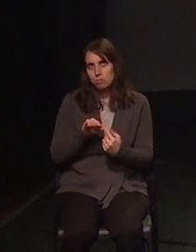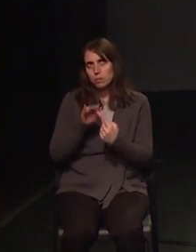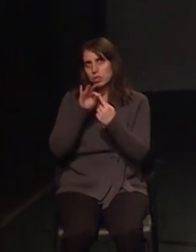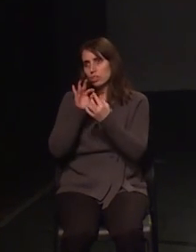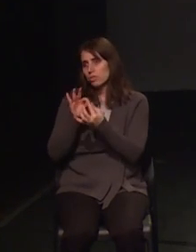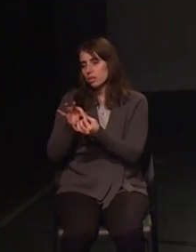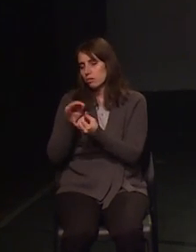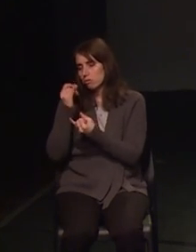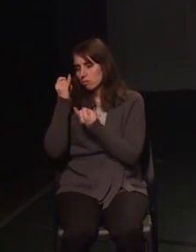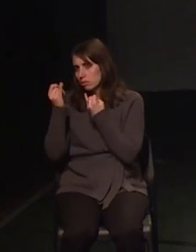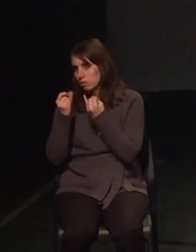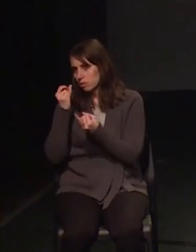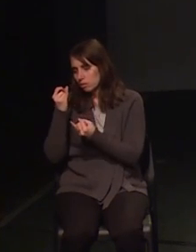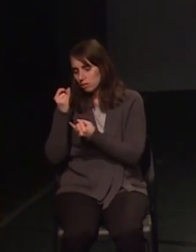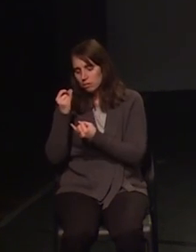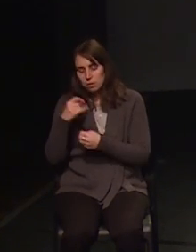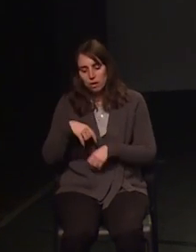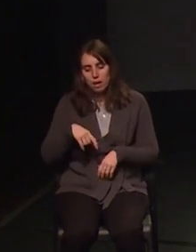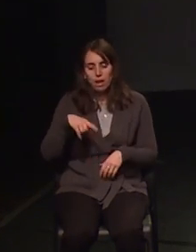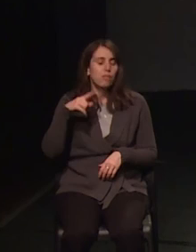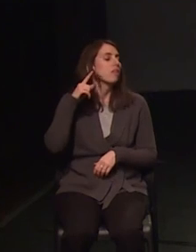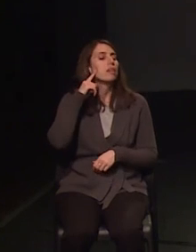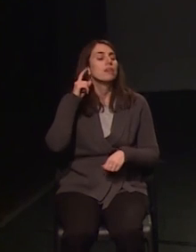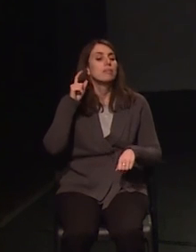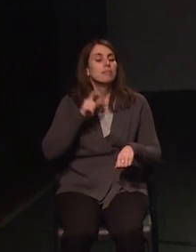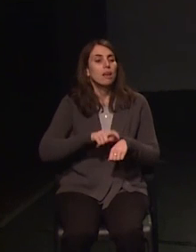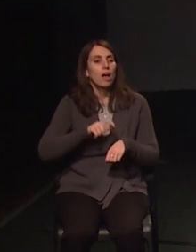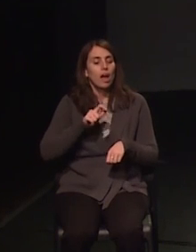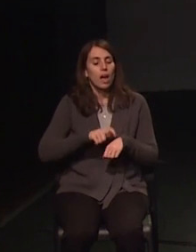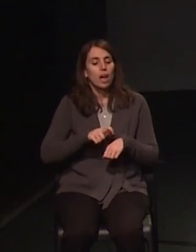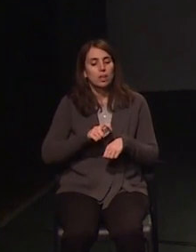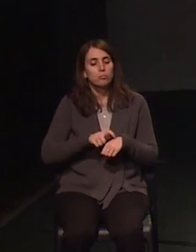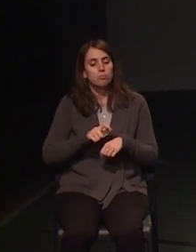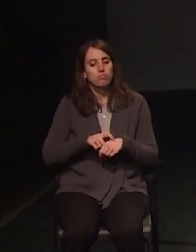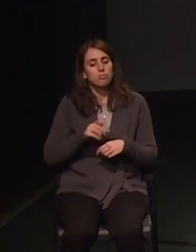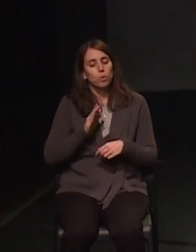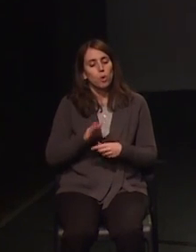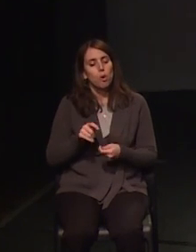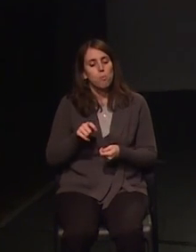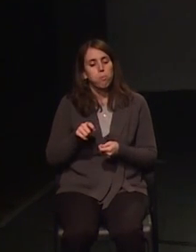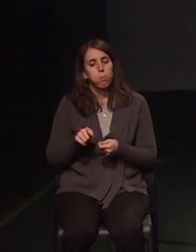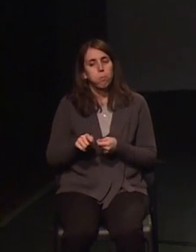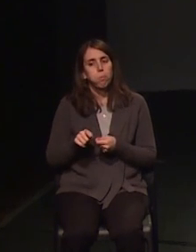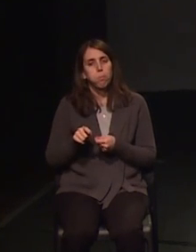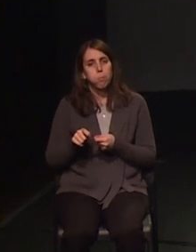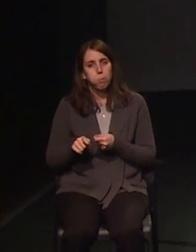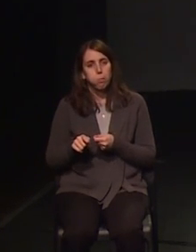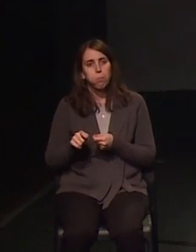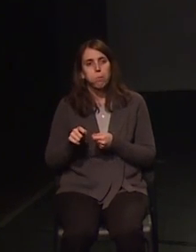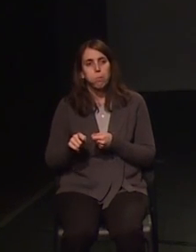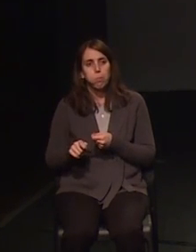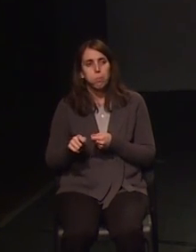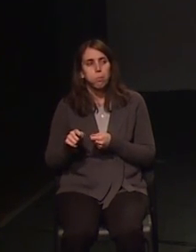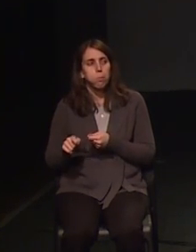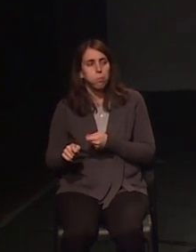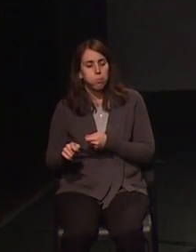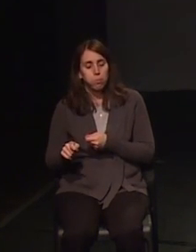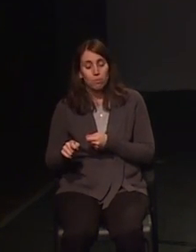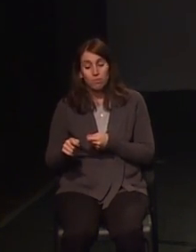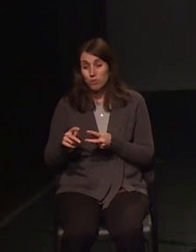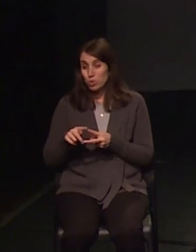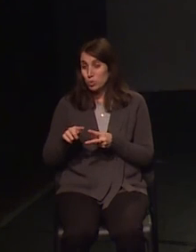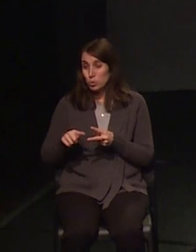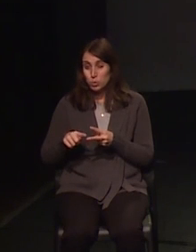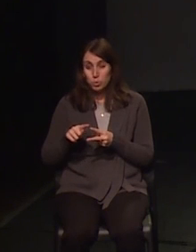think that time does its work, both in terms of making people forget, but